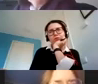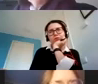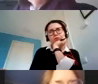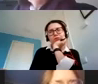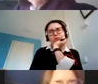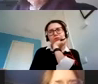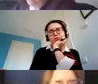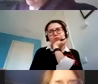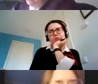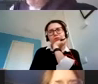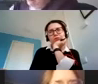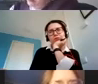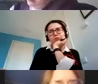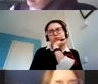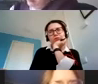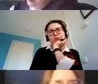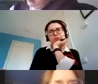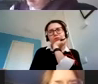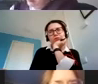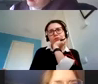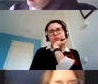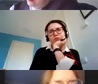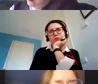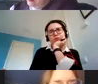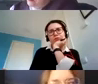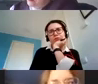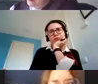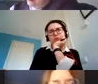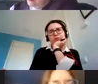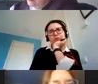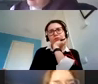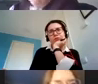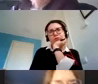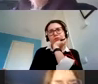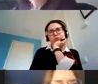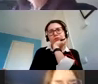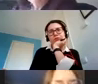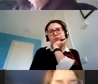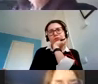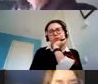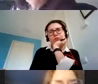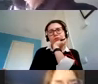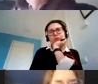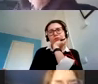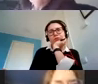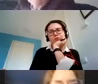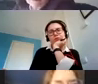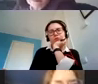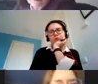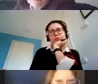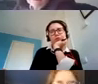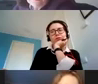Nigeria. For some years, they tried to remediate to this solution by accessing court in